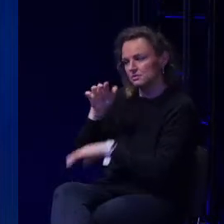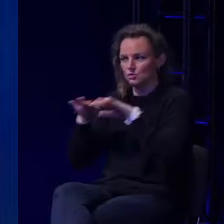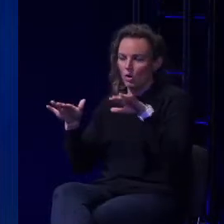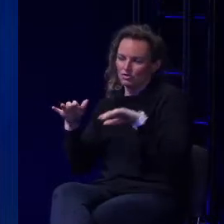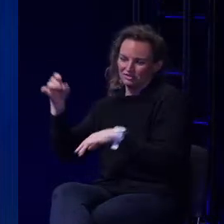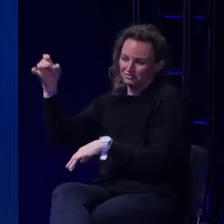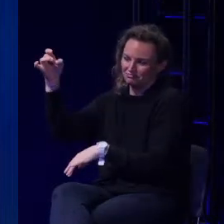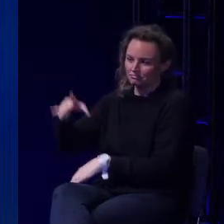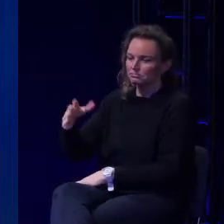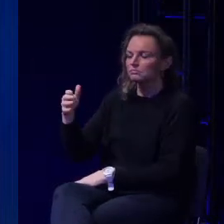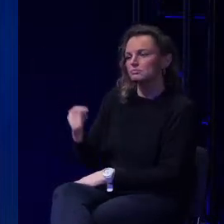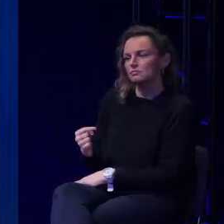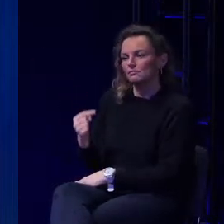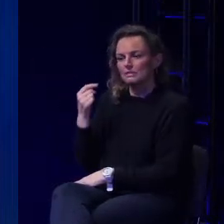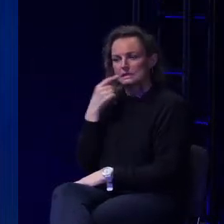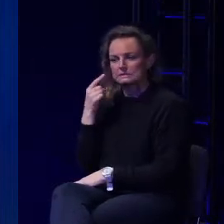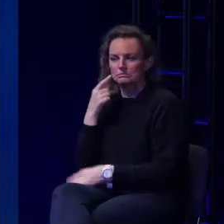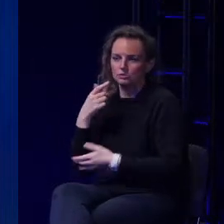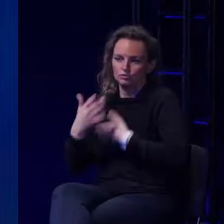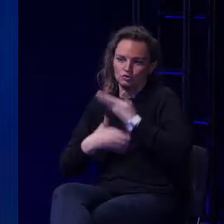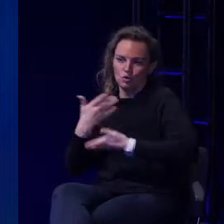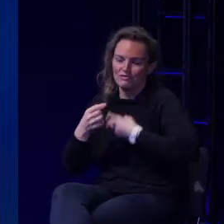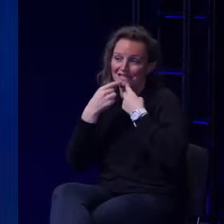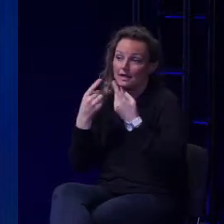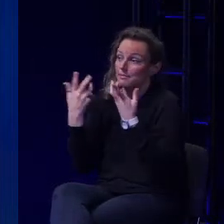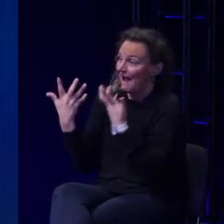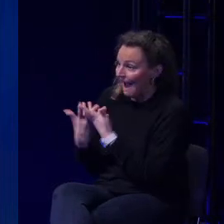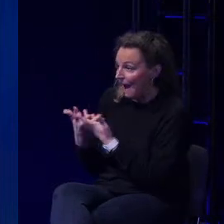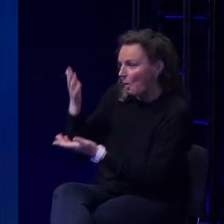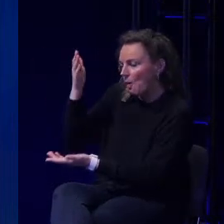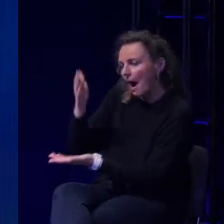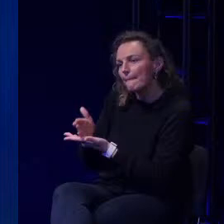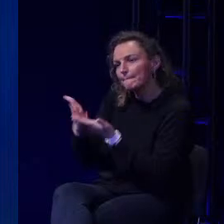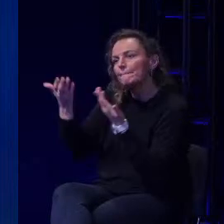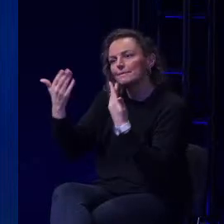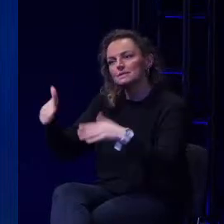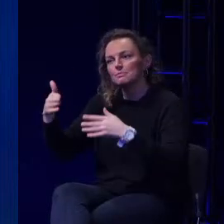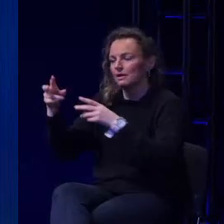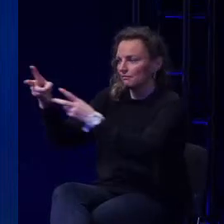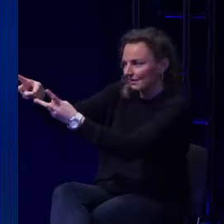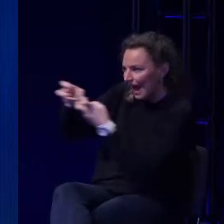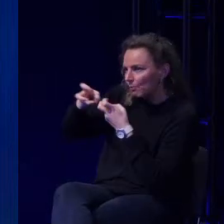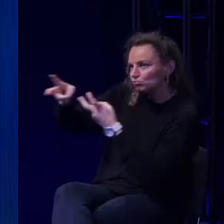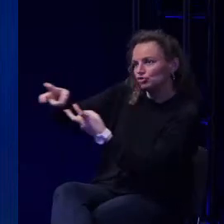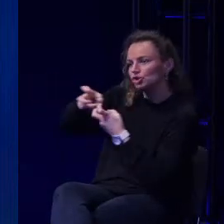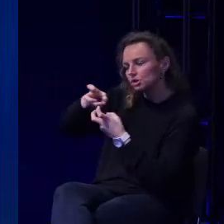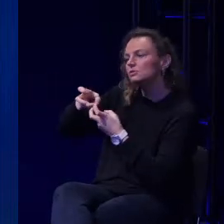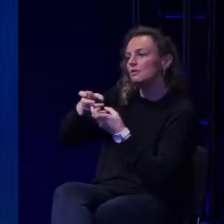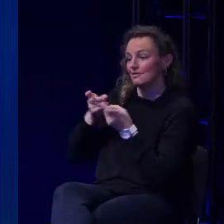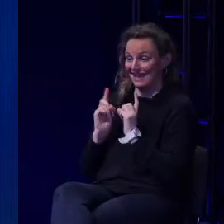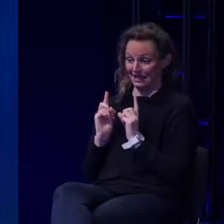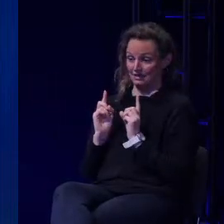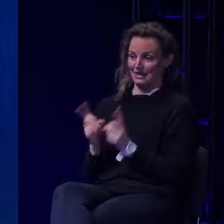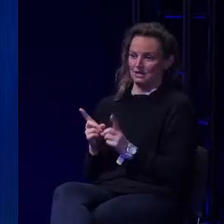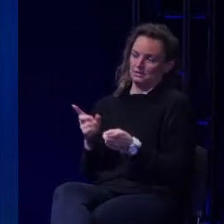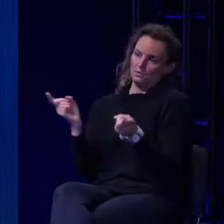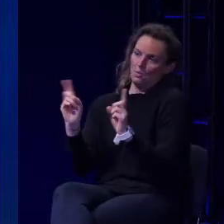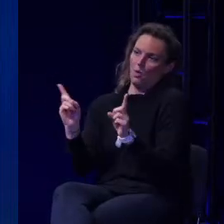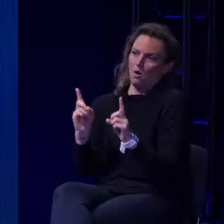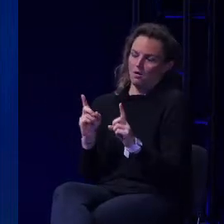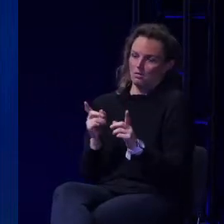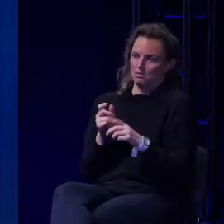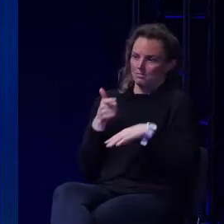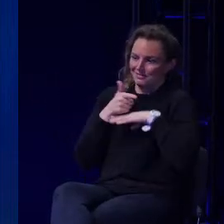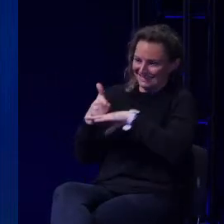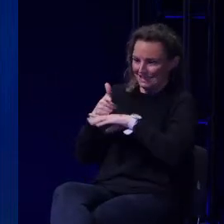storytelling, but how it's captured. And think of it, this is what the cinematographer can give you if it's done